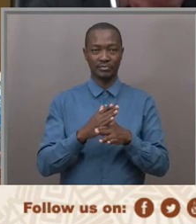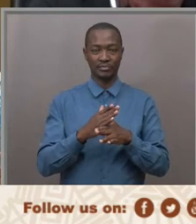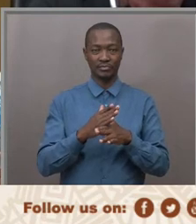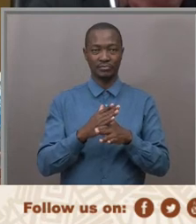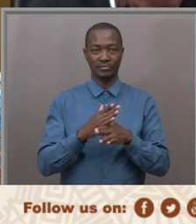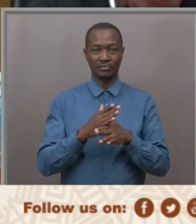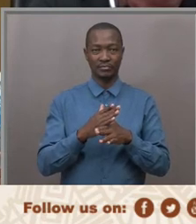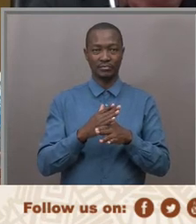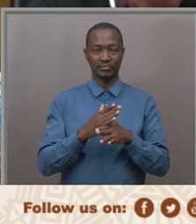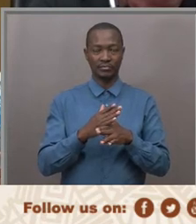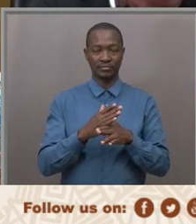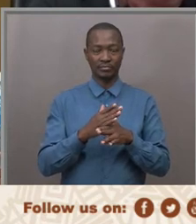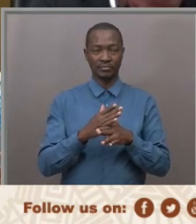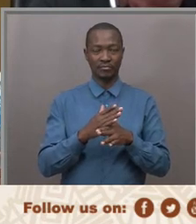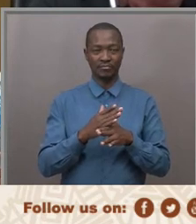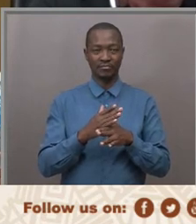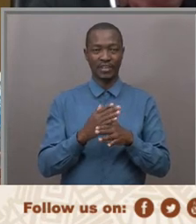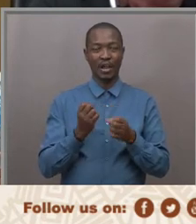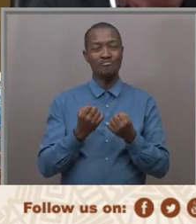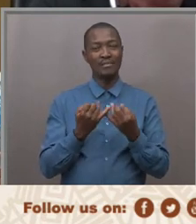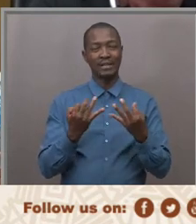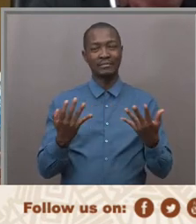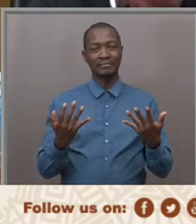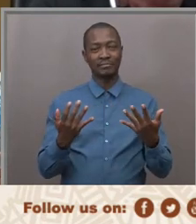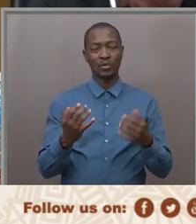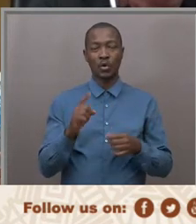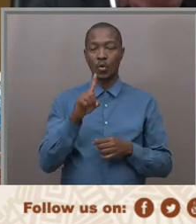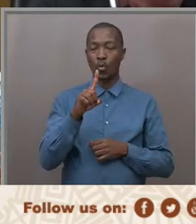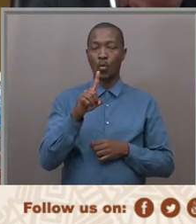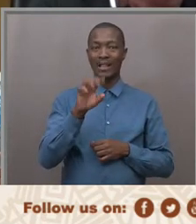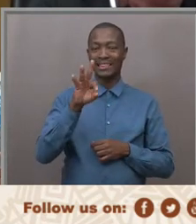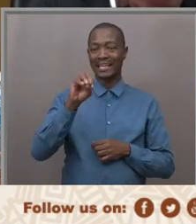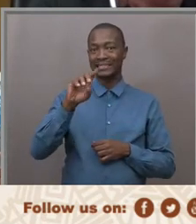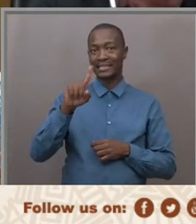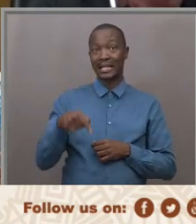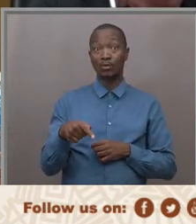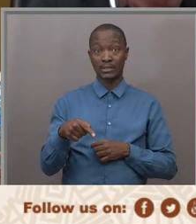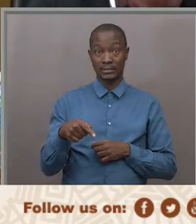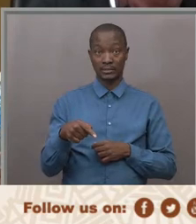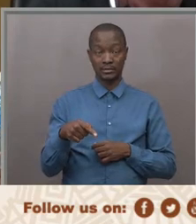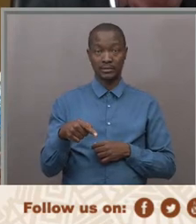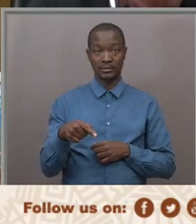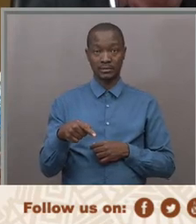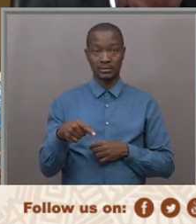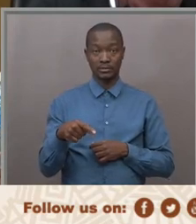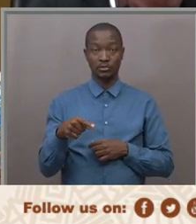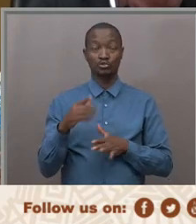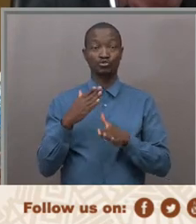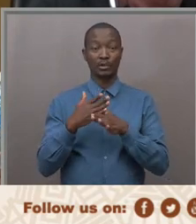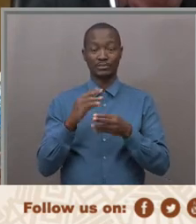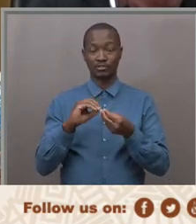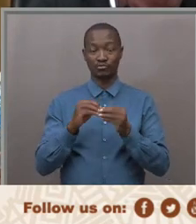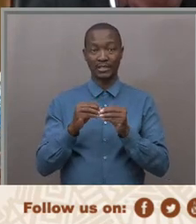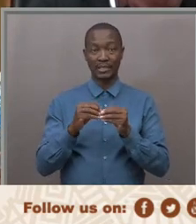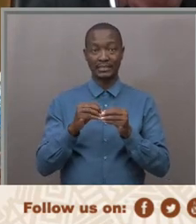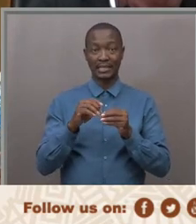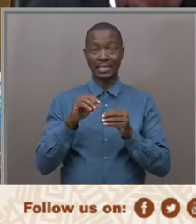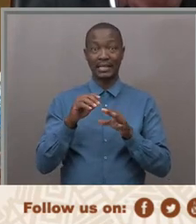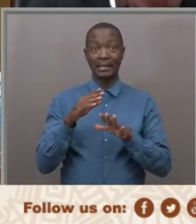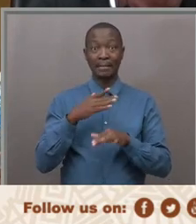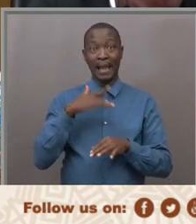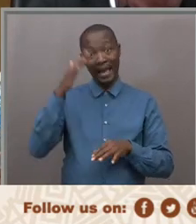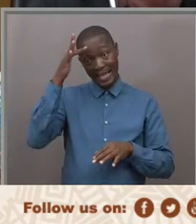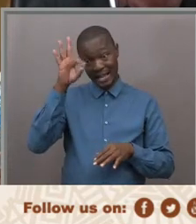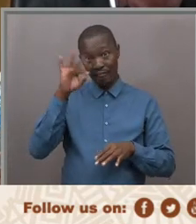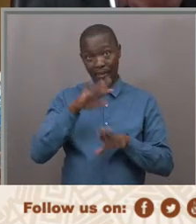whose total number of jobs is 130,000 jobs, created by government